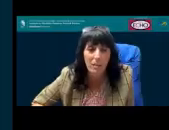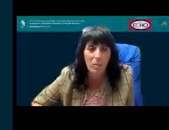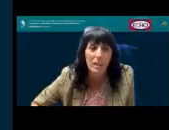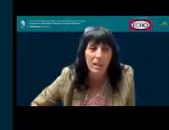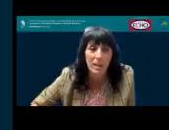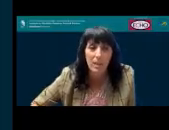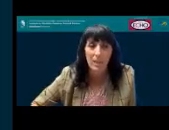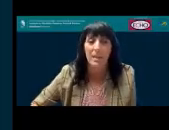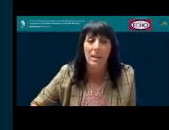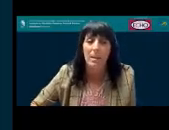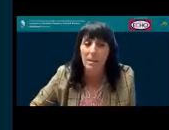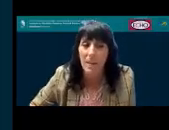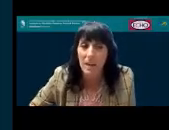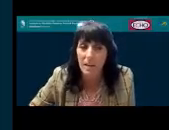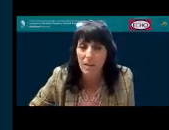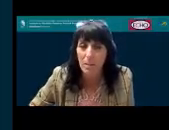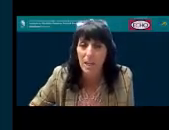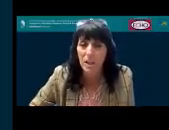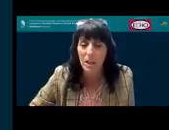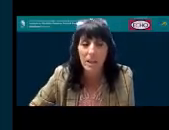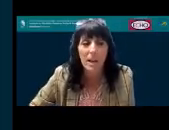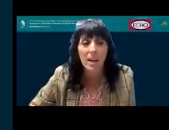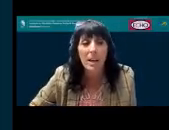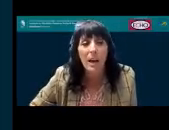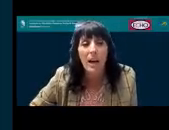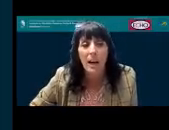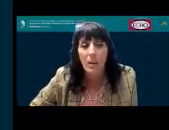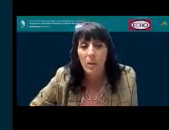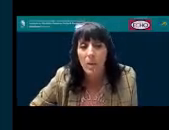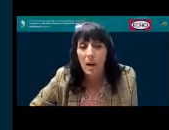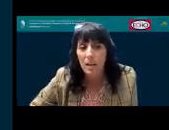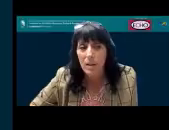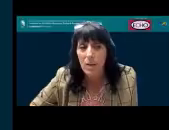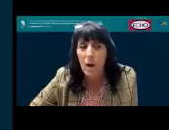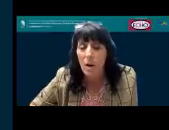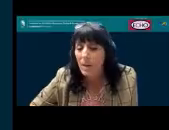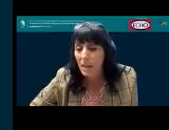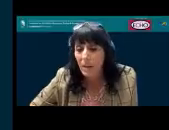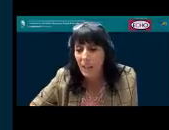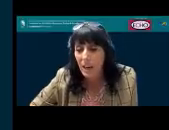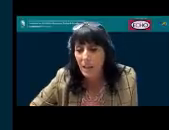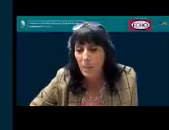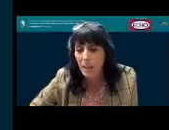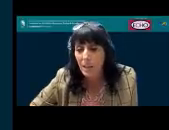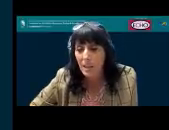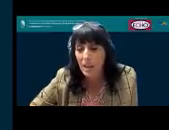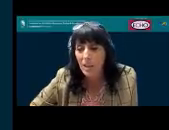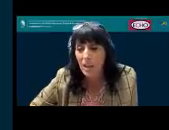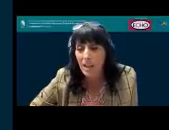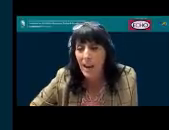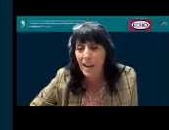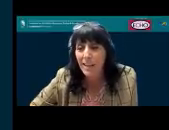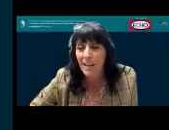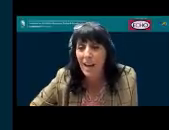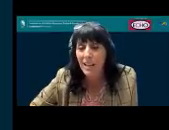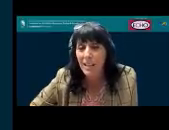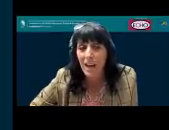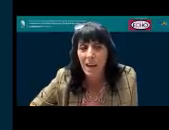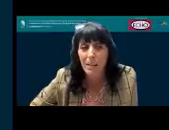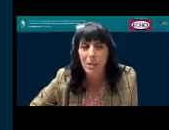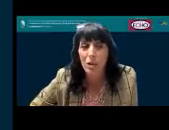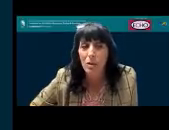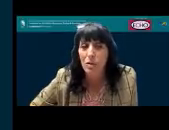as well as giving us some of that information. We also always have a case presentation and then